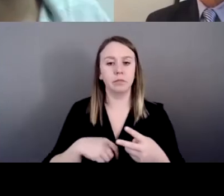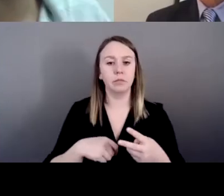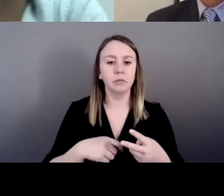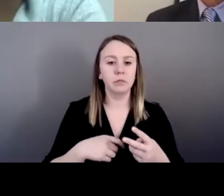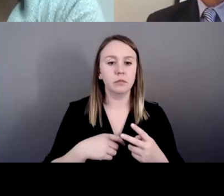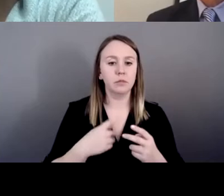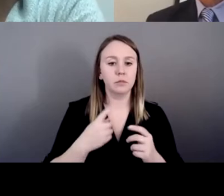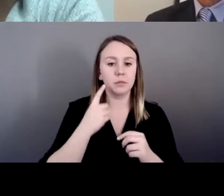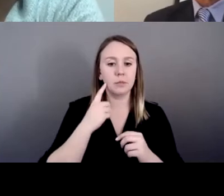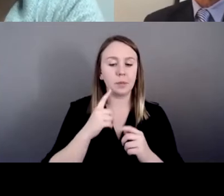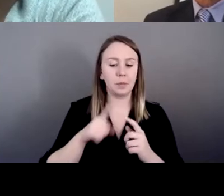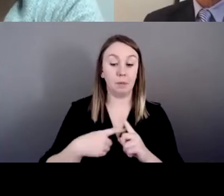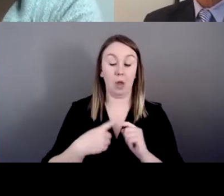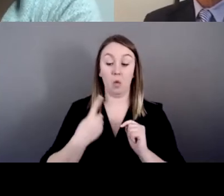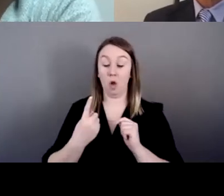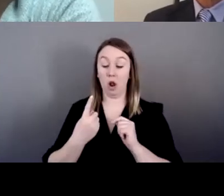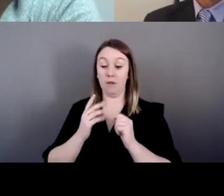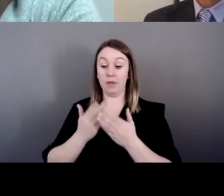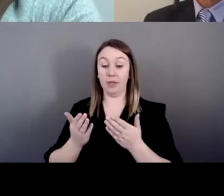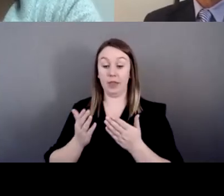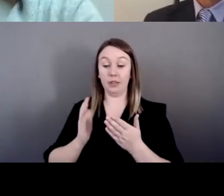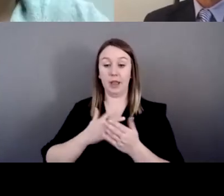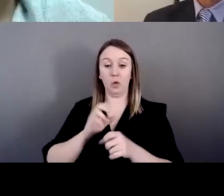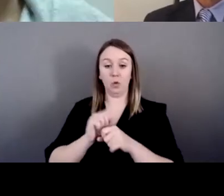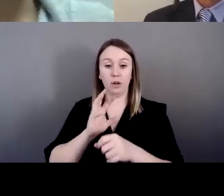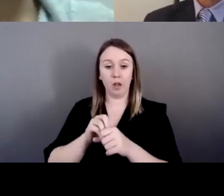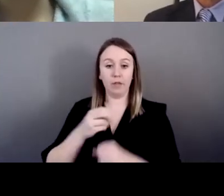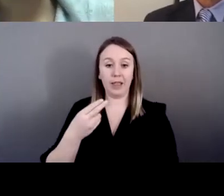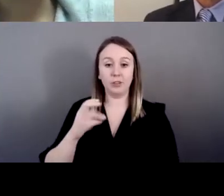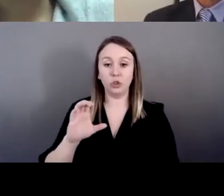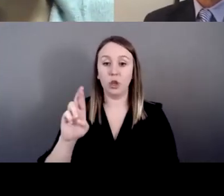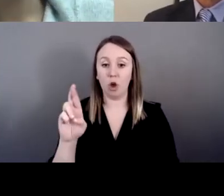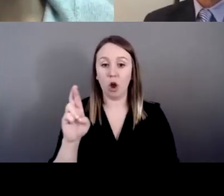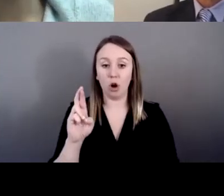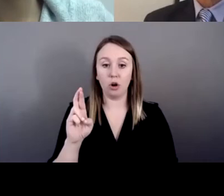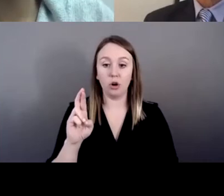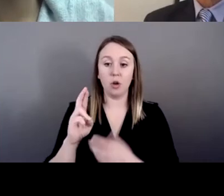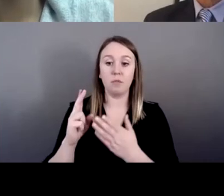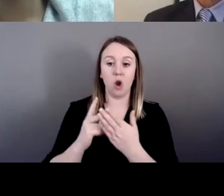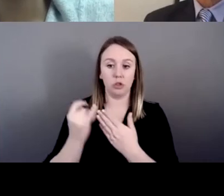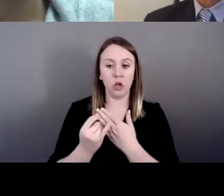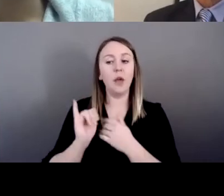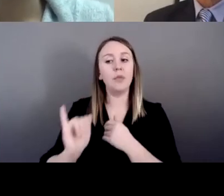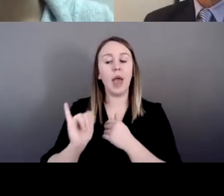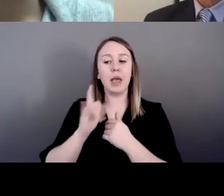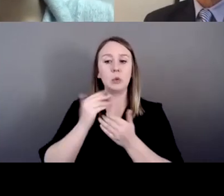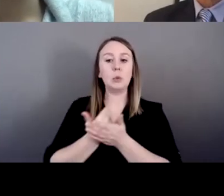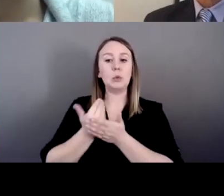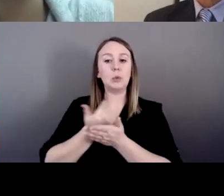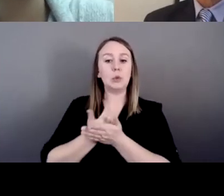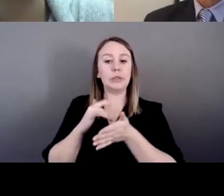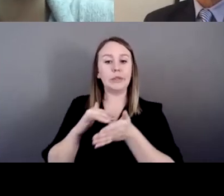our work on the HCR project, which is really about, it's a very early study. It's a very